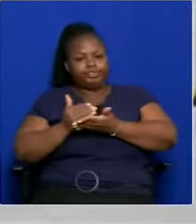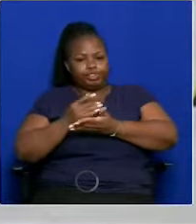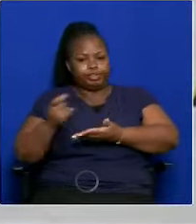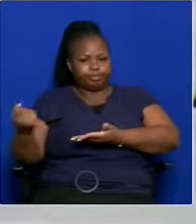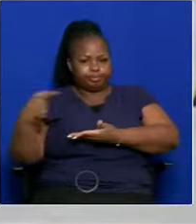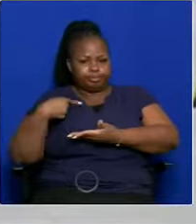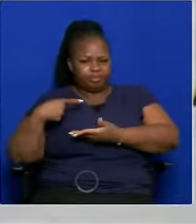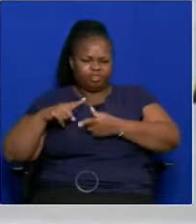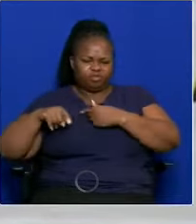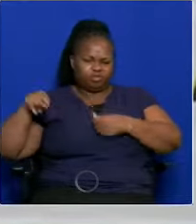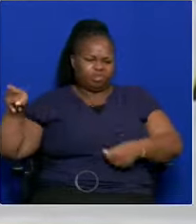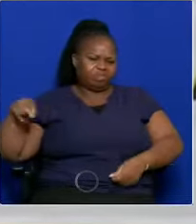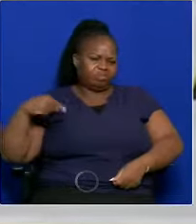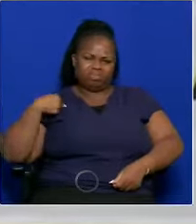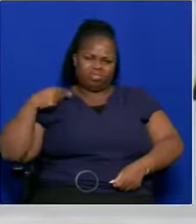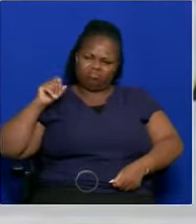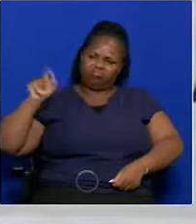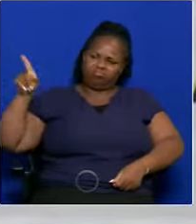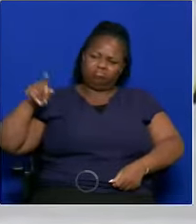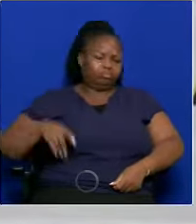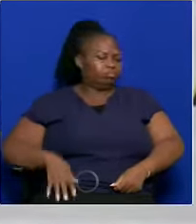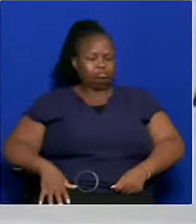my side. So,